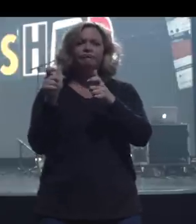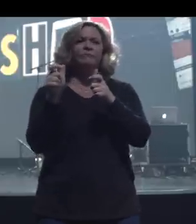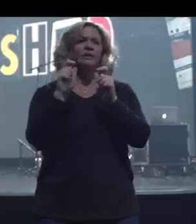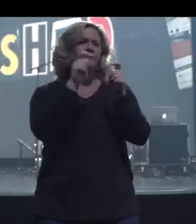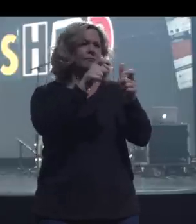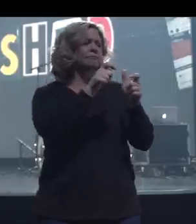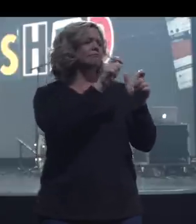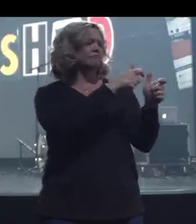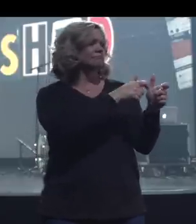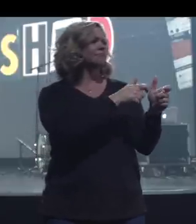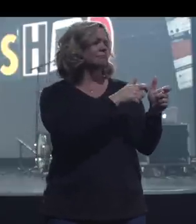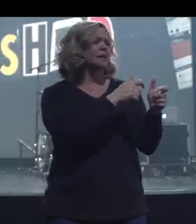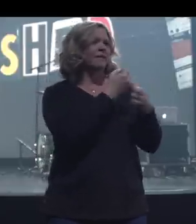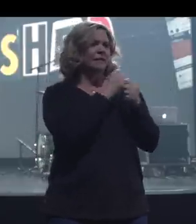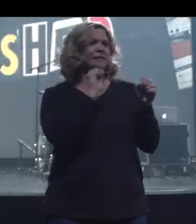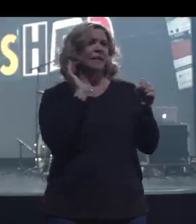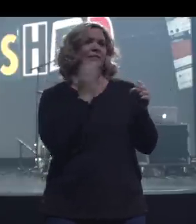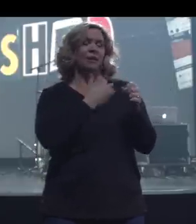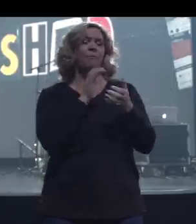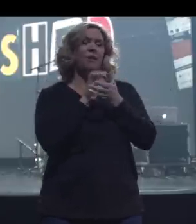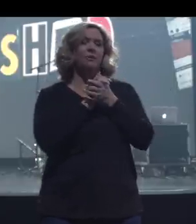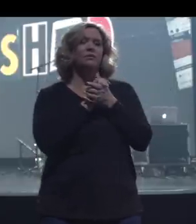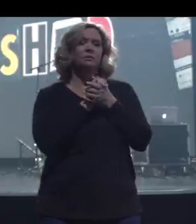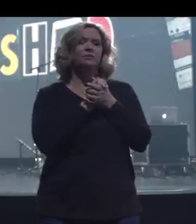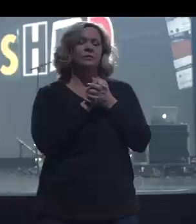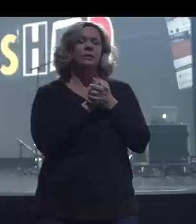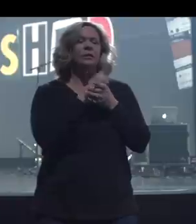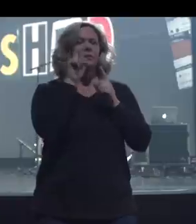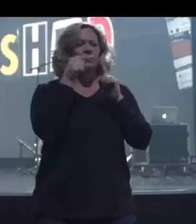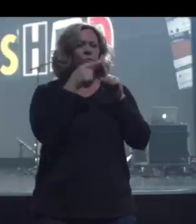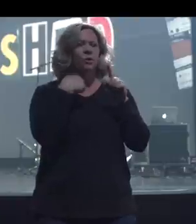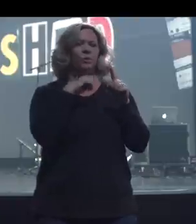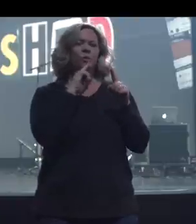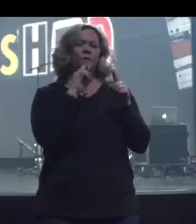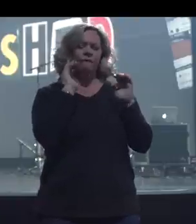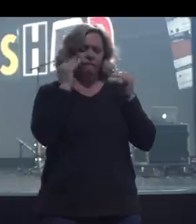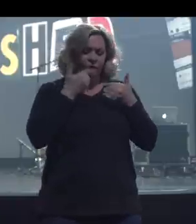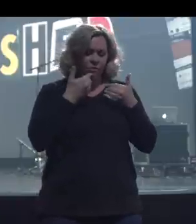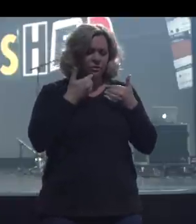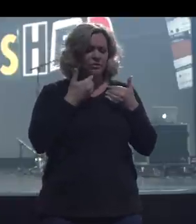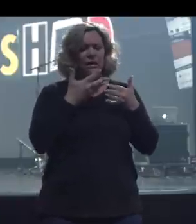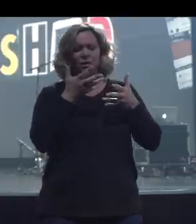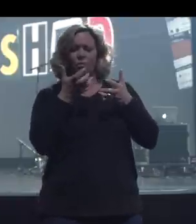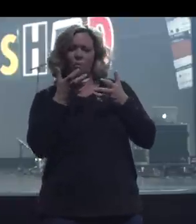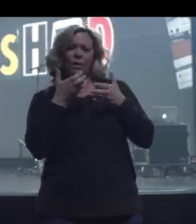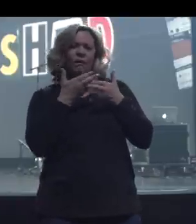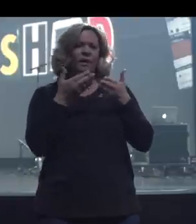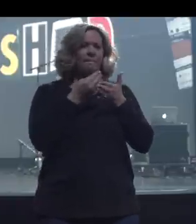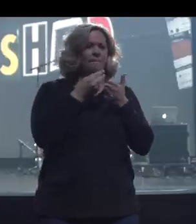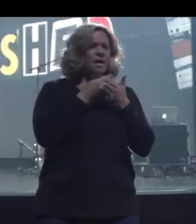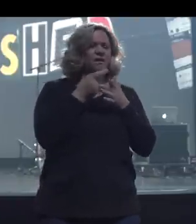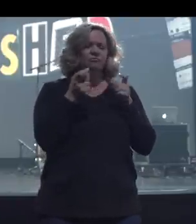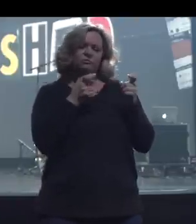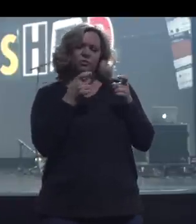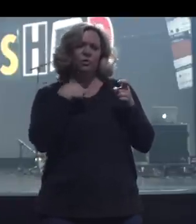marriage. That's how big it is for us. Because when we were so consumption-oriented, money dictated our